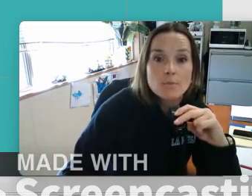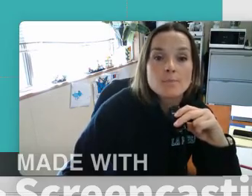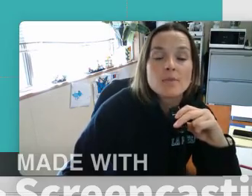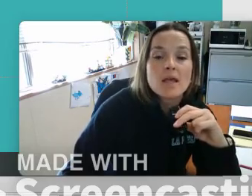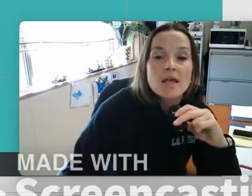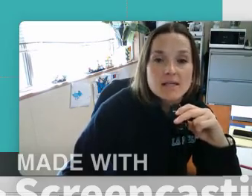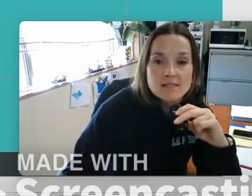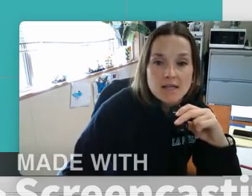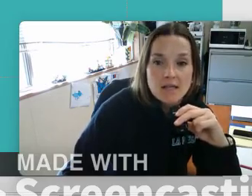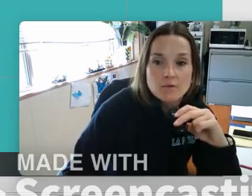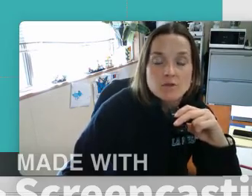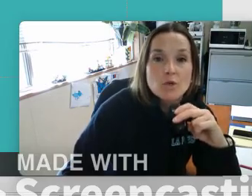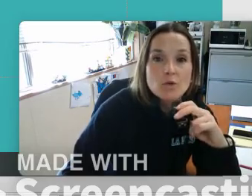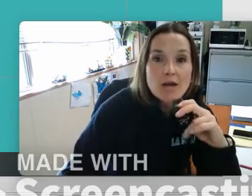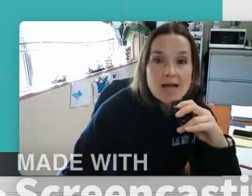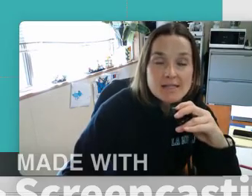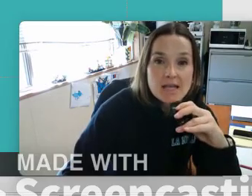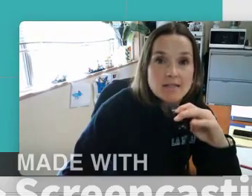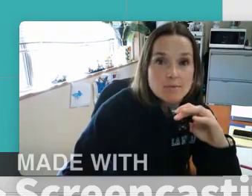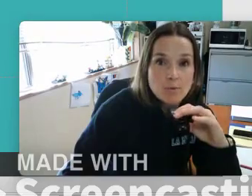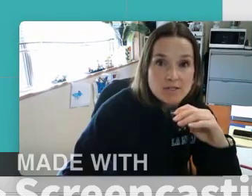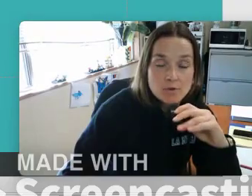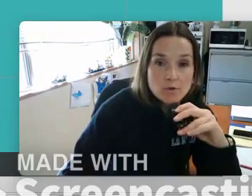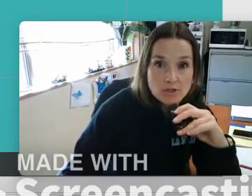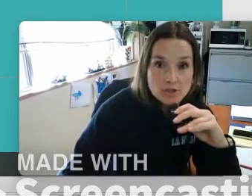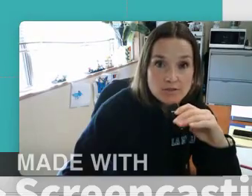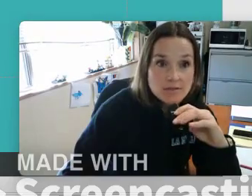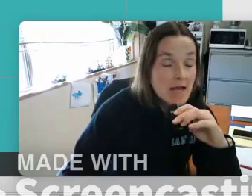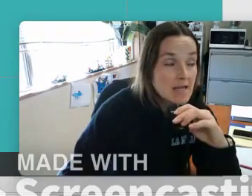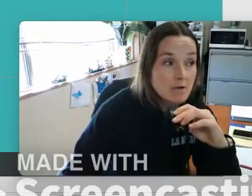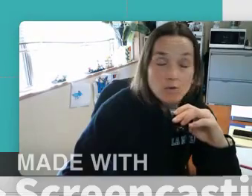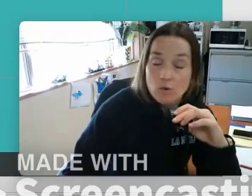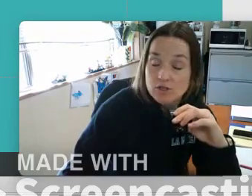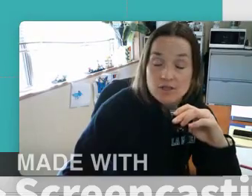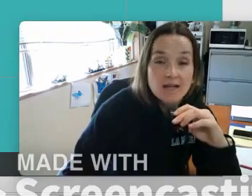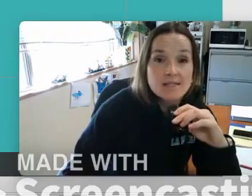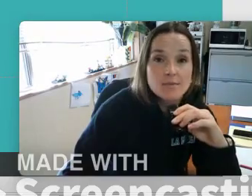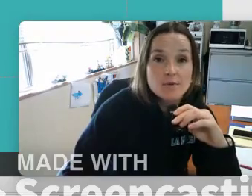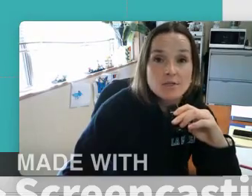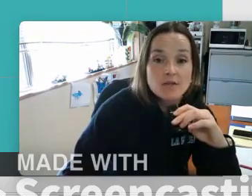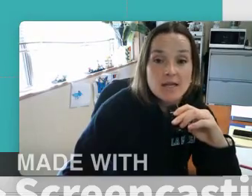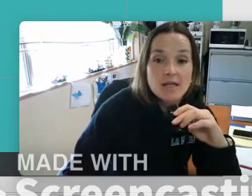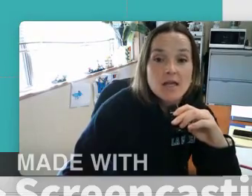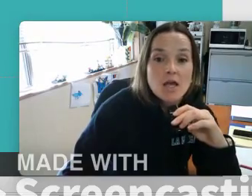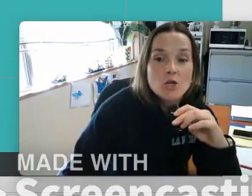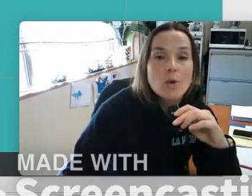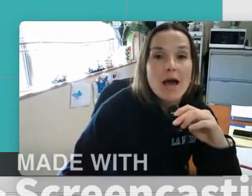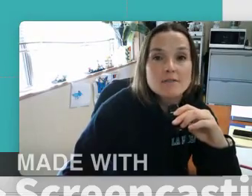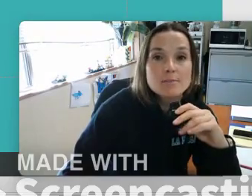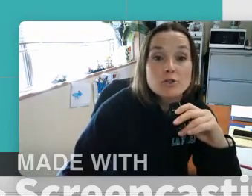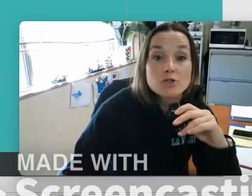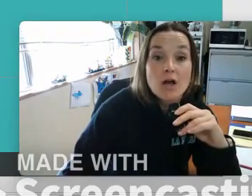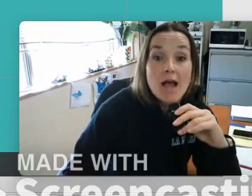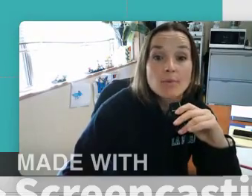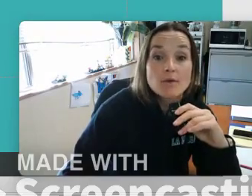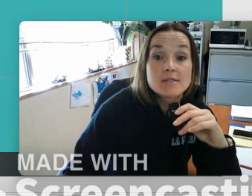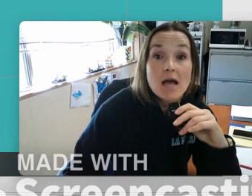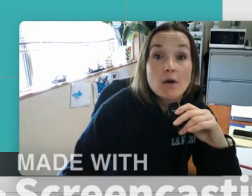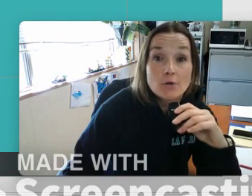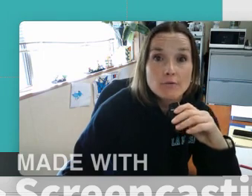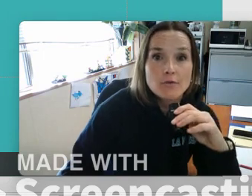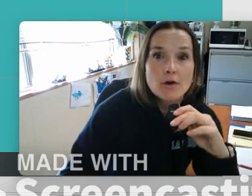So in sign language, when you are asking a WH word question, any question that has WH word in it, you have to put your